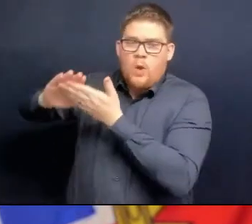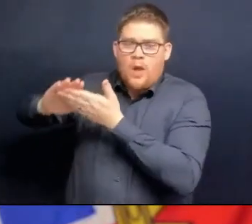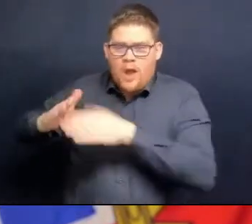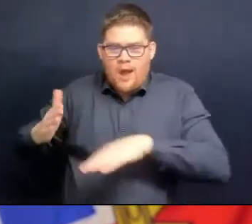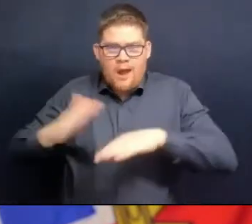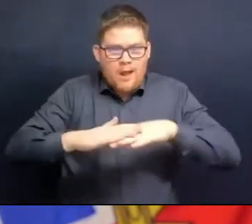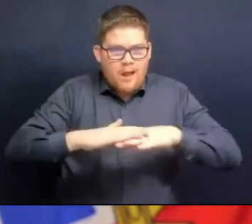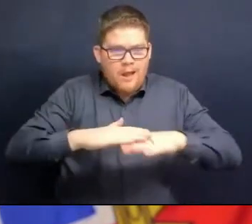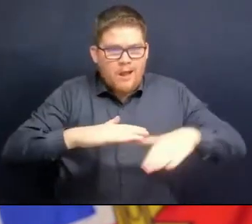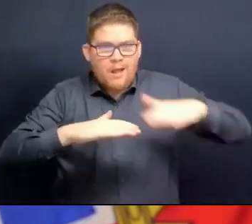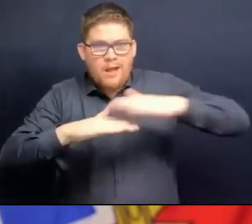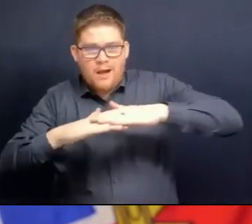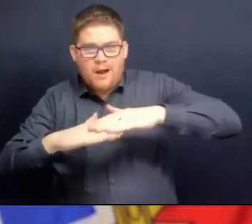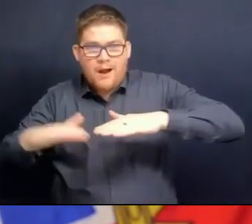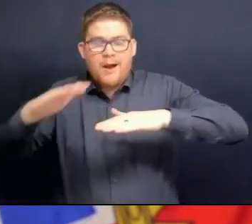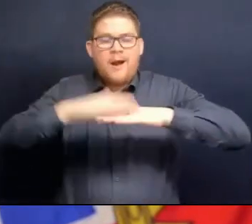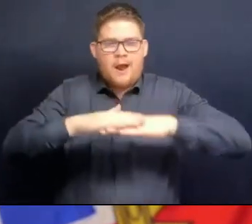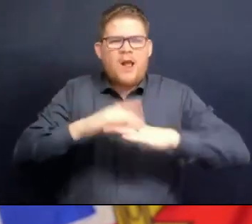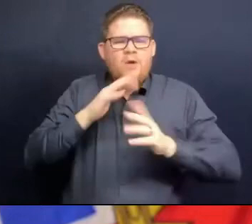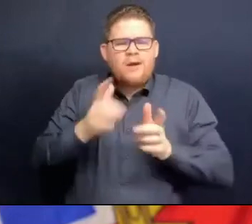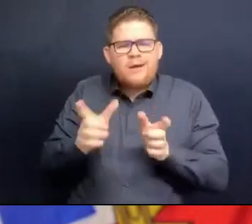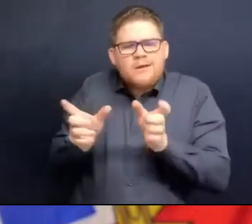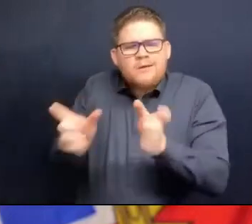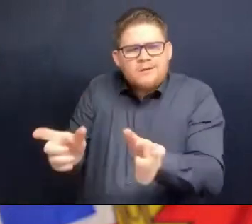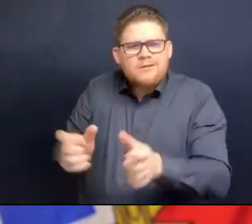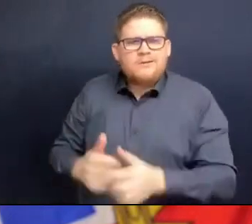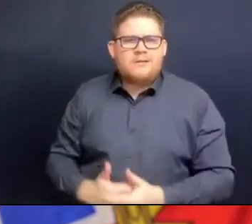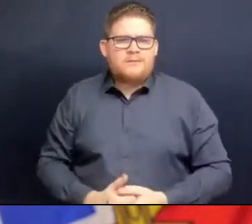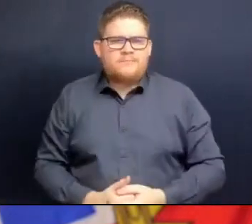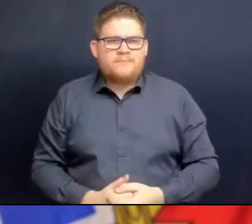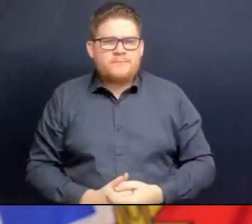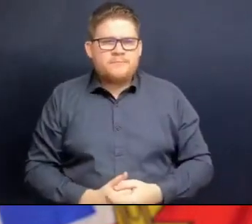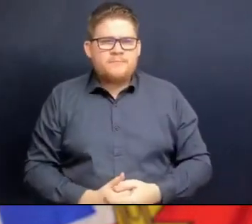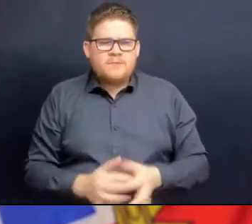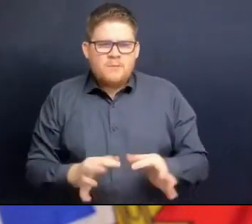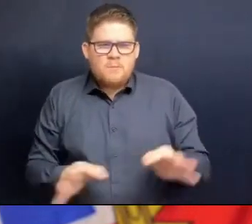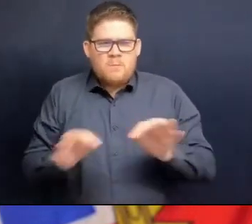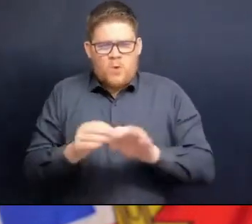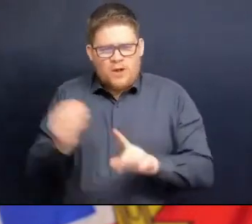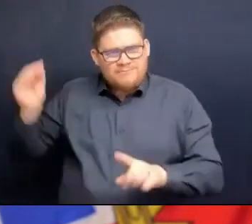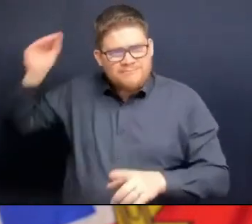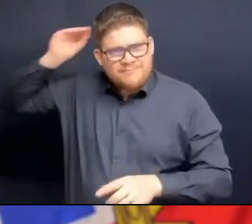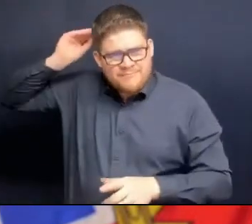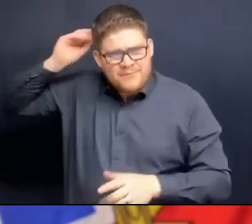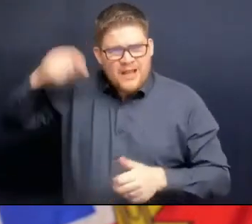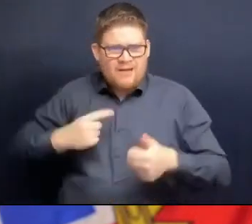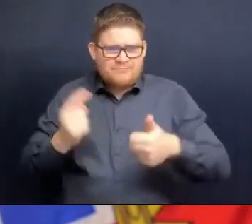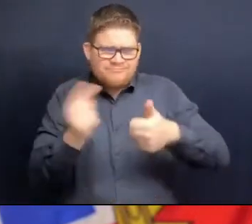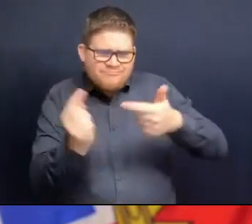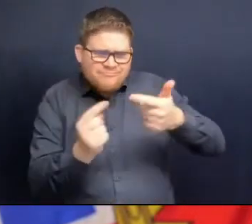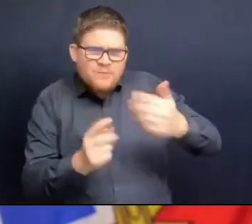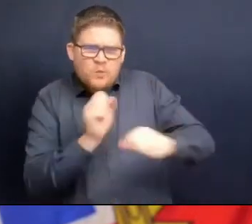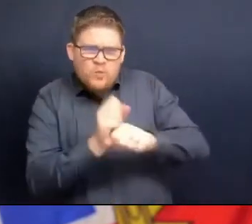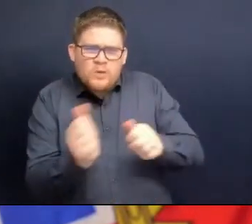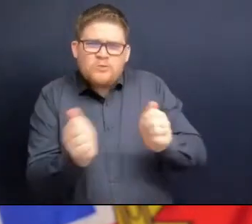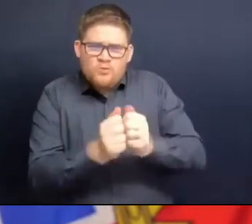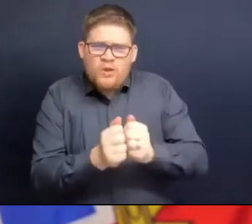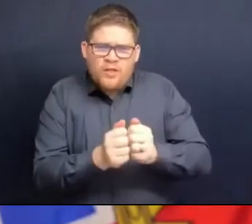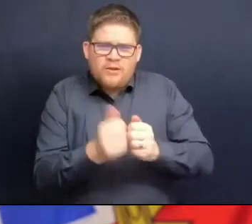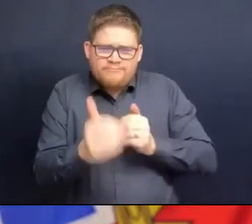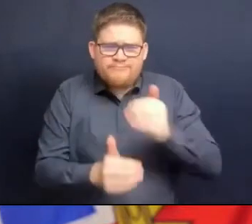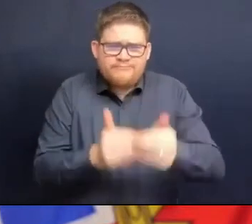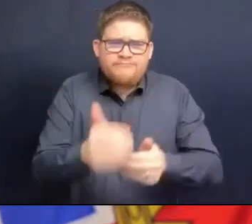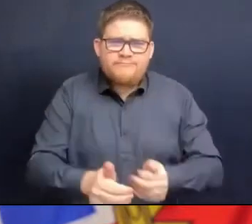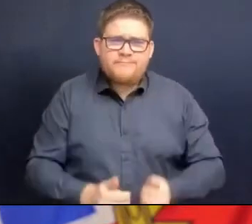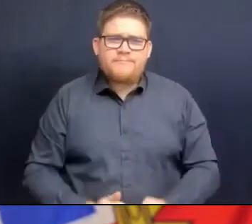is having all of those layers of protection in the community and the hierarchy of controls in our infection prevention and control